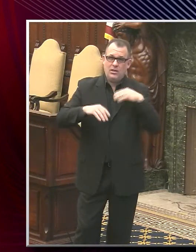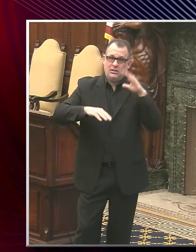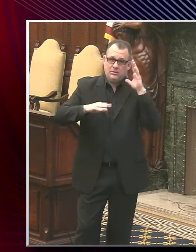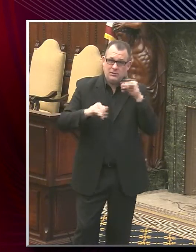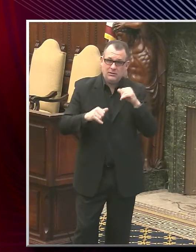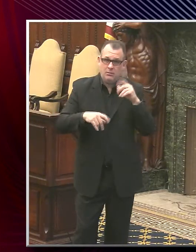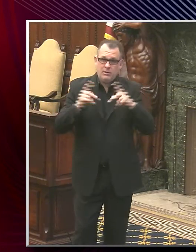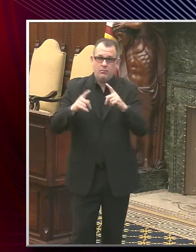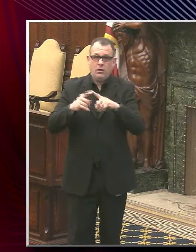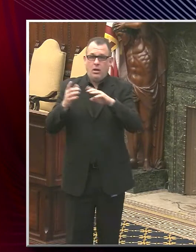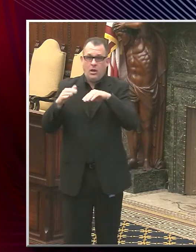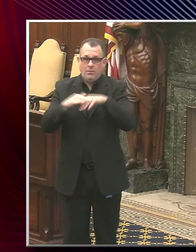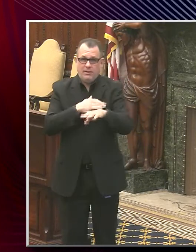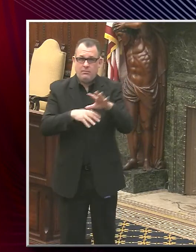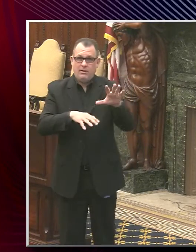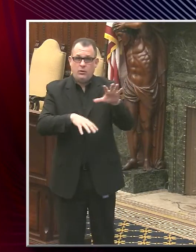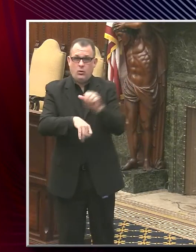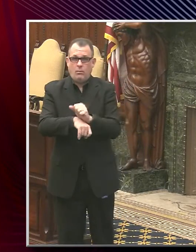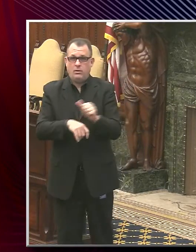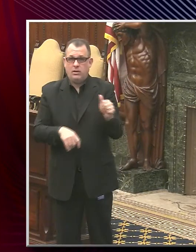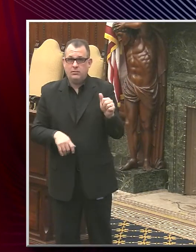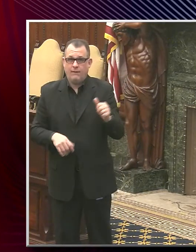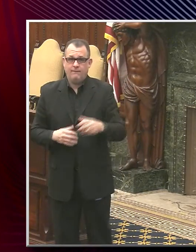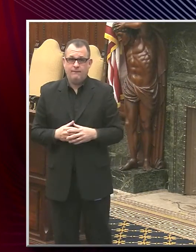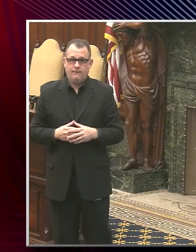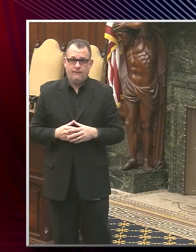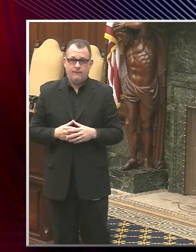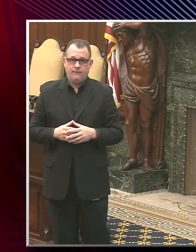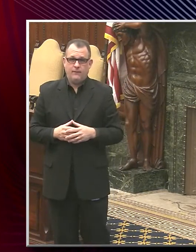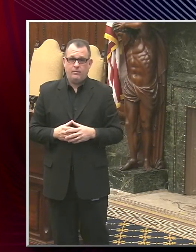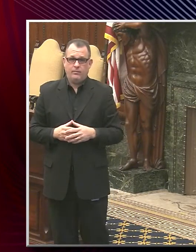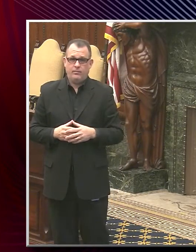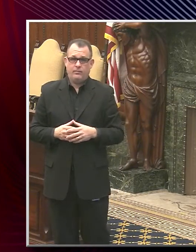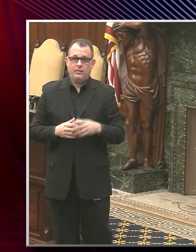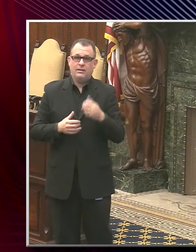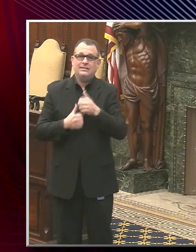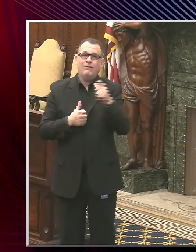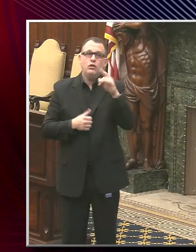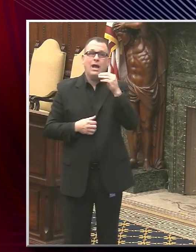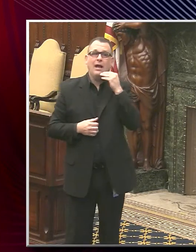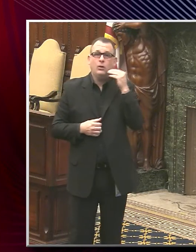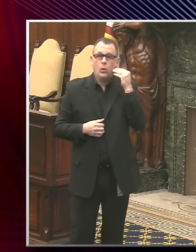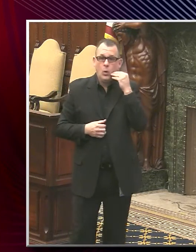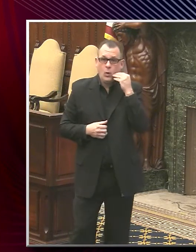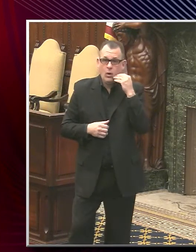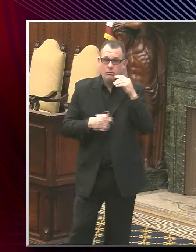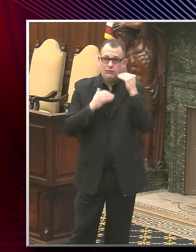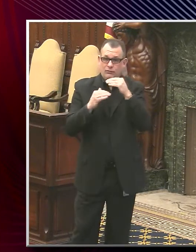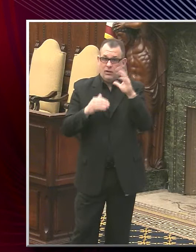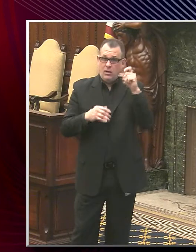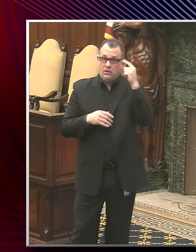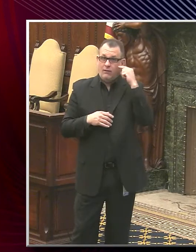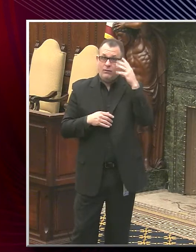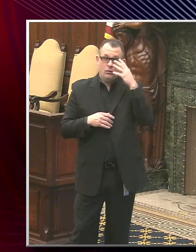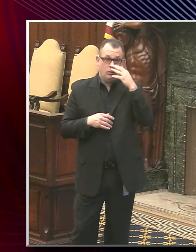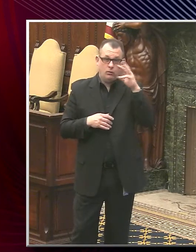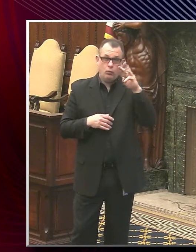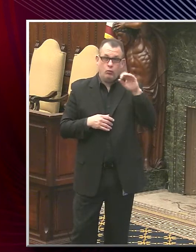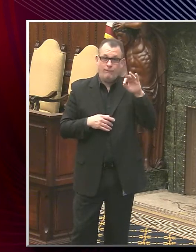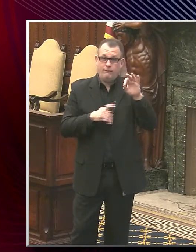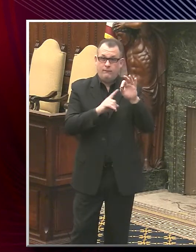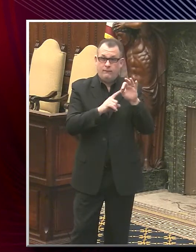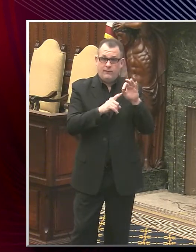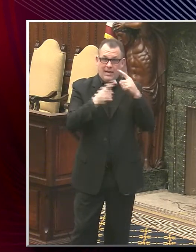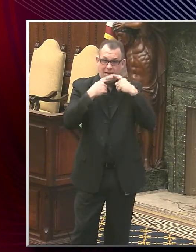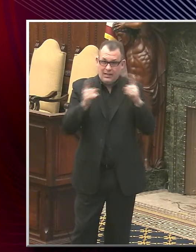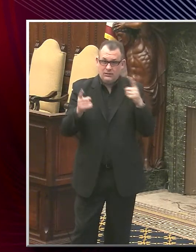come there without an appointment. Now moving on to our safer at home restrictions. Yesterday, Governor Wolf announced an easing of restrictions